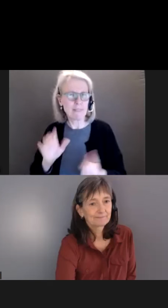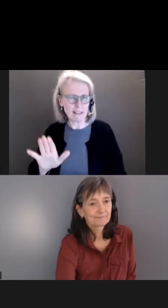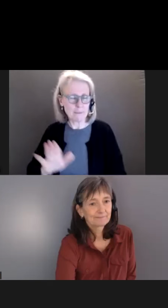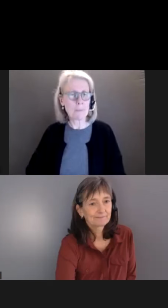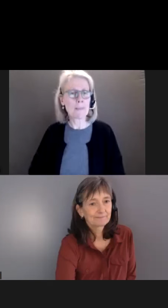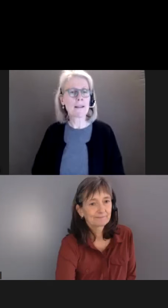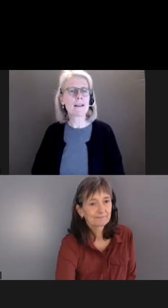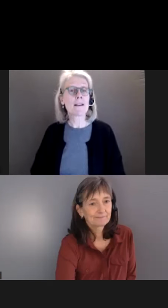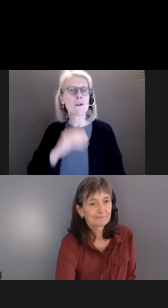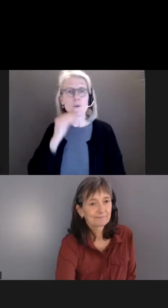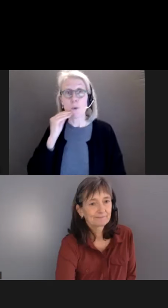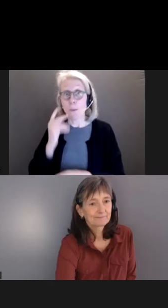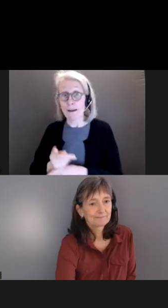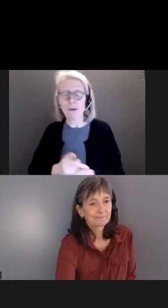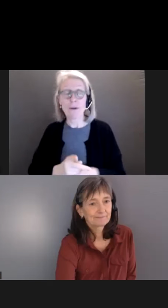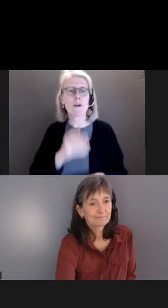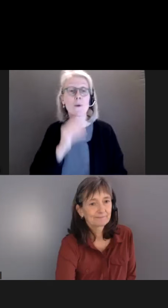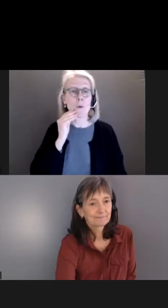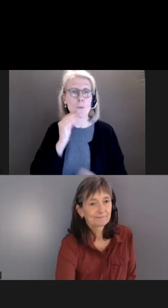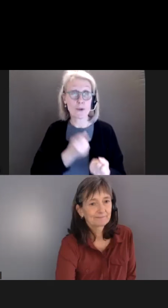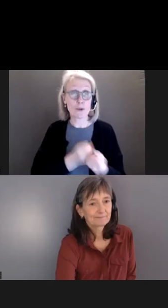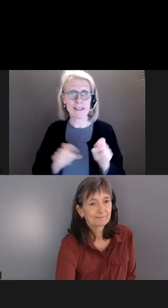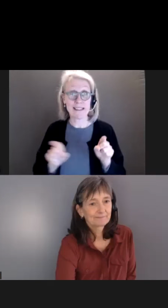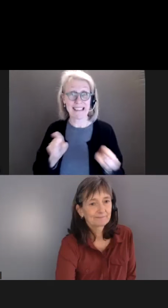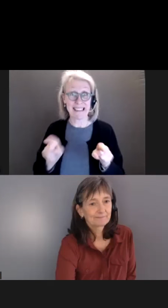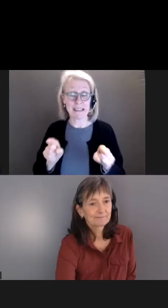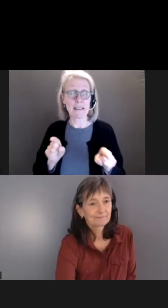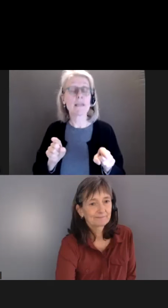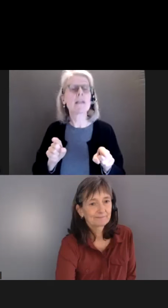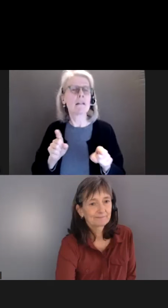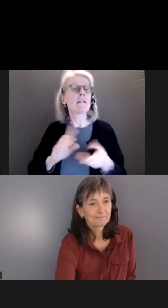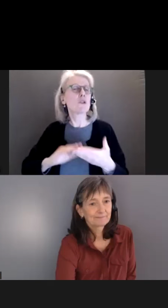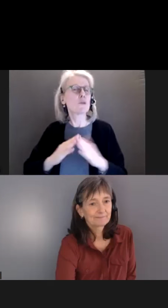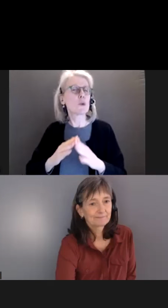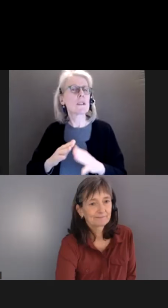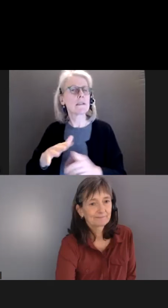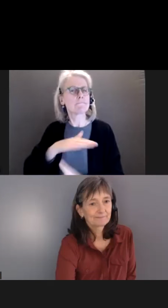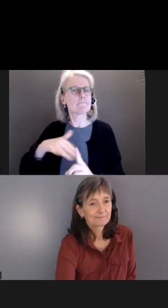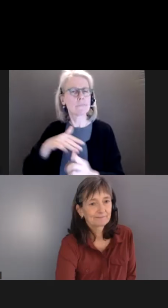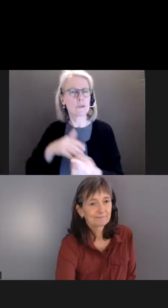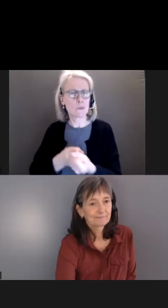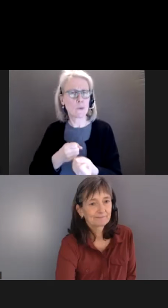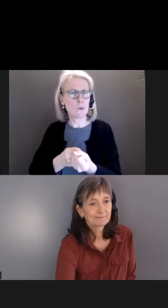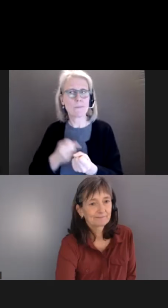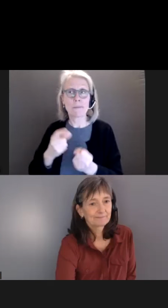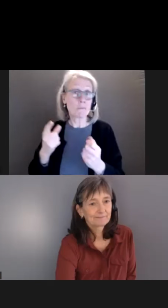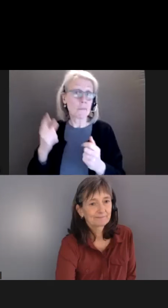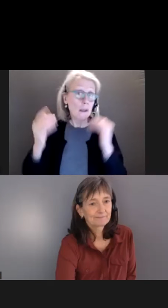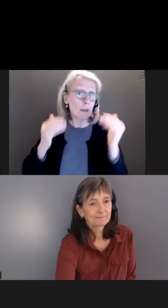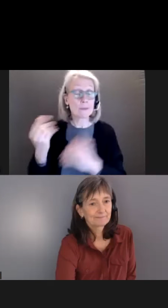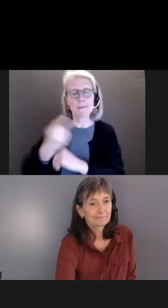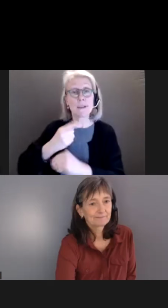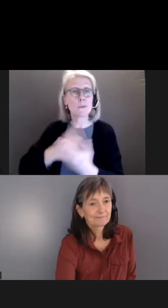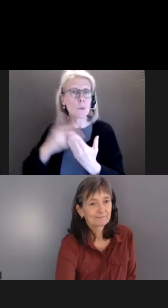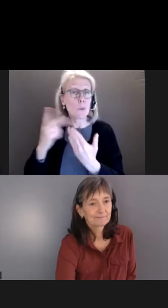home support services are also then supplemented by community-based support services such as adult day programs,